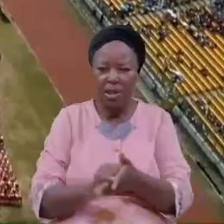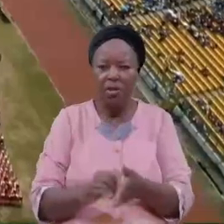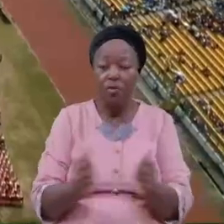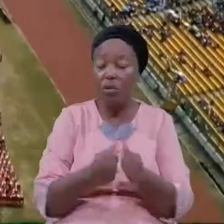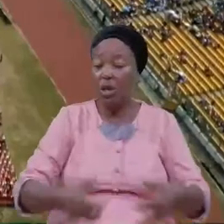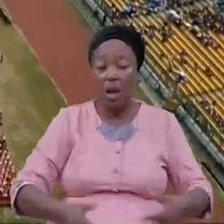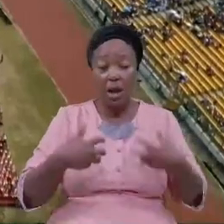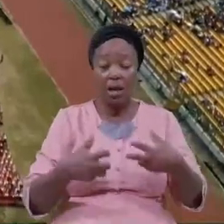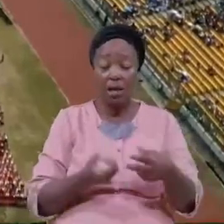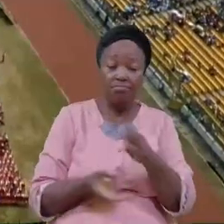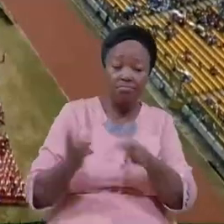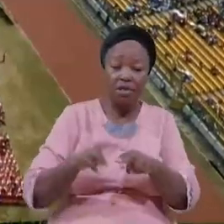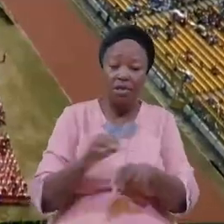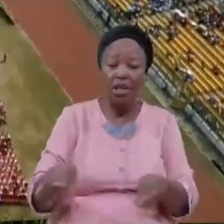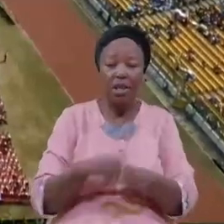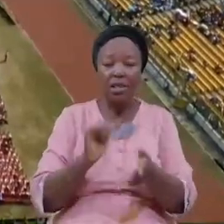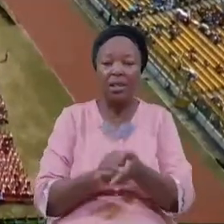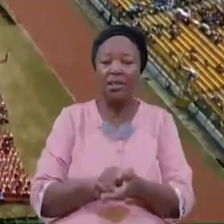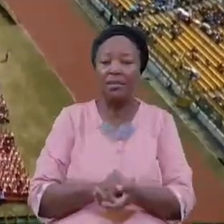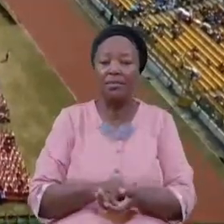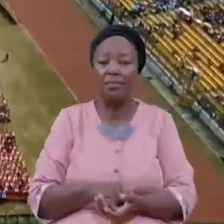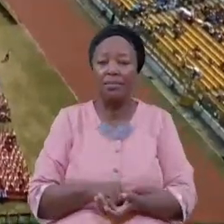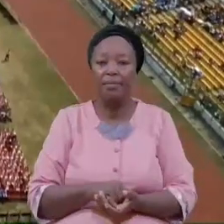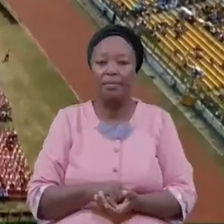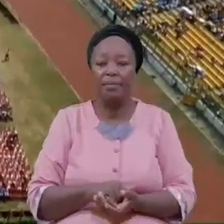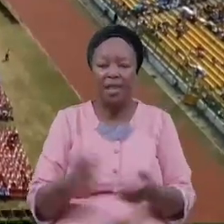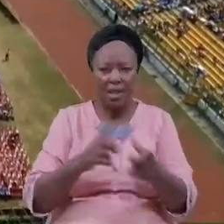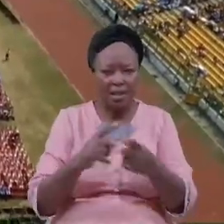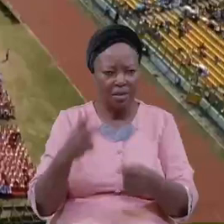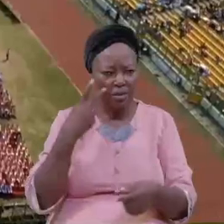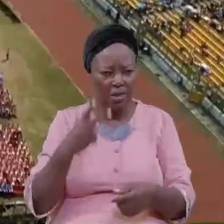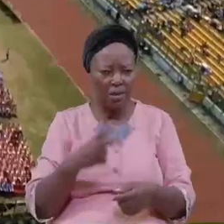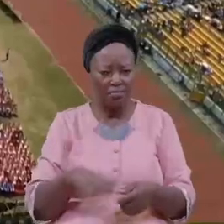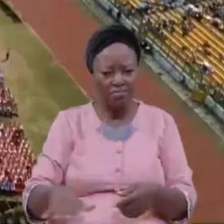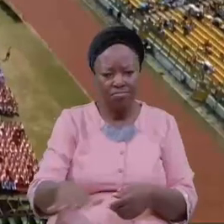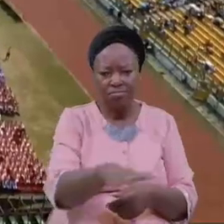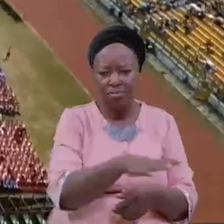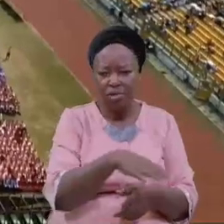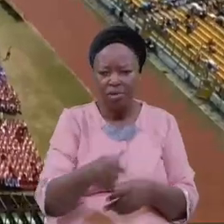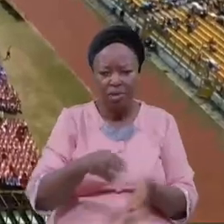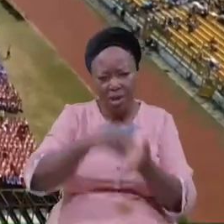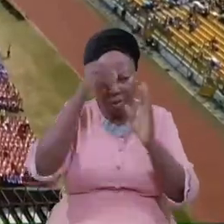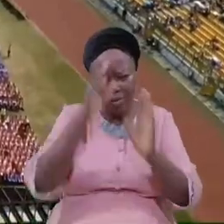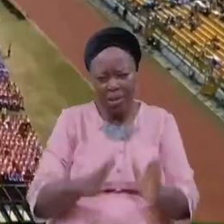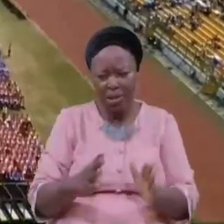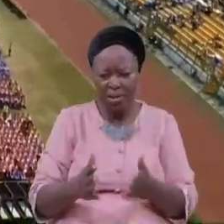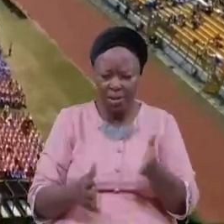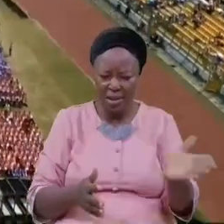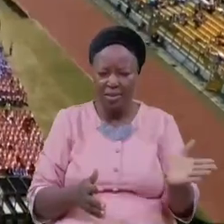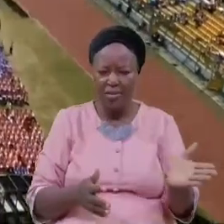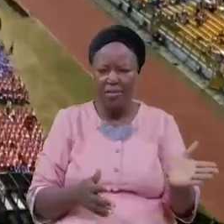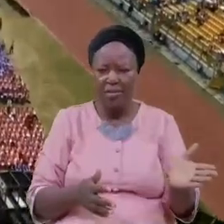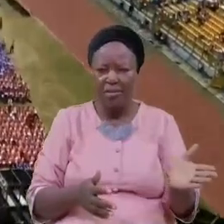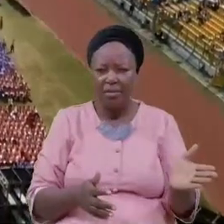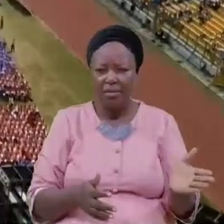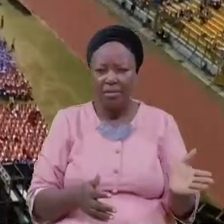Les tremblements, up. Même avec colère. And you see those other students that are on the side. They say, give